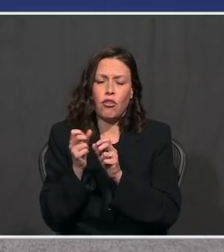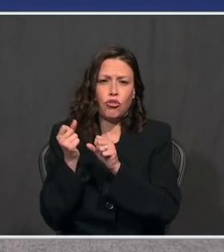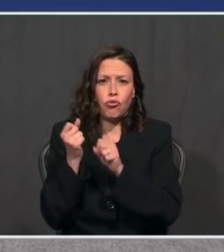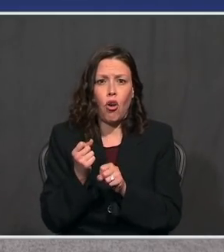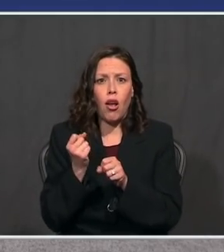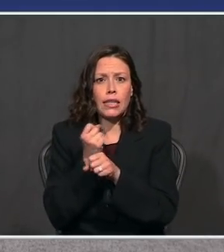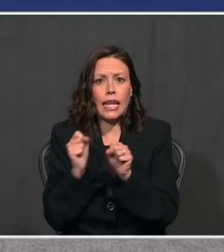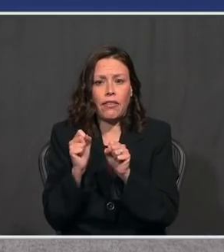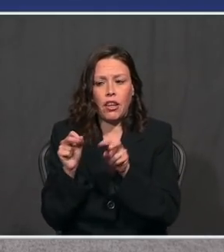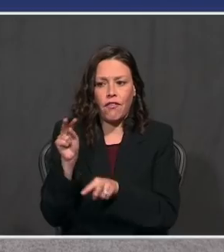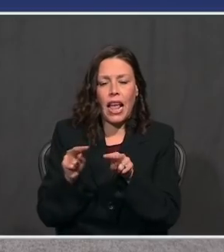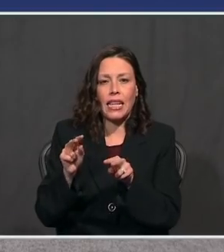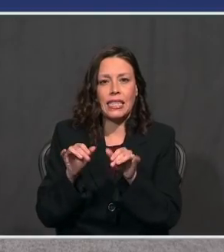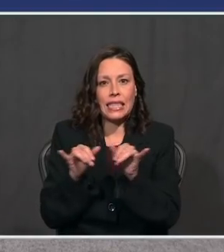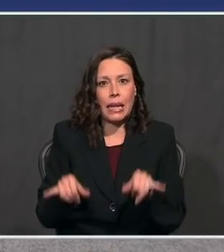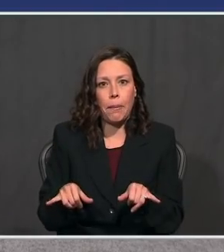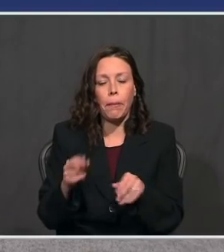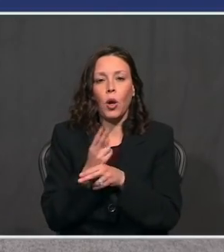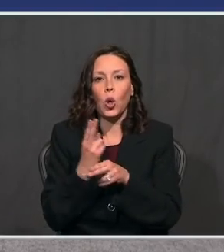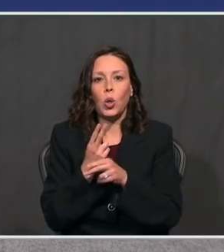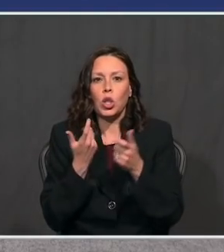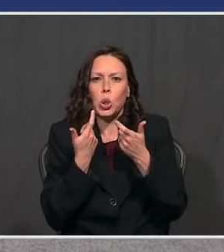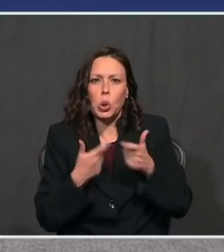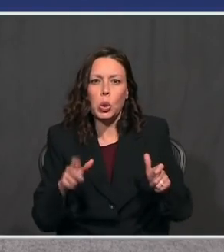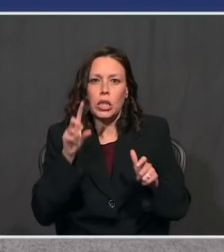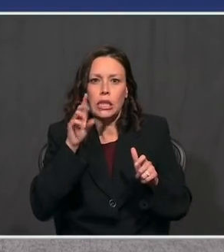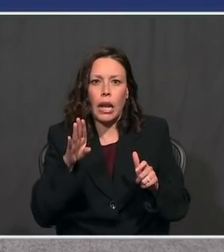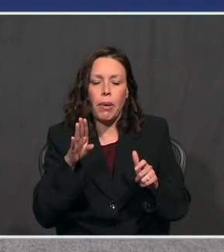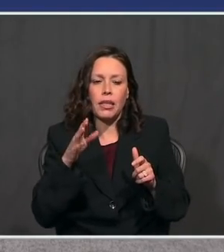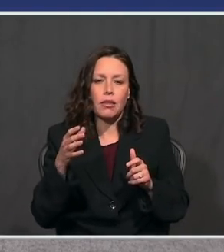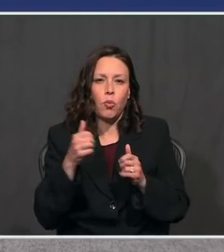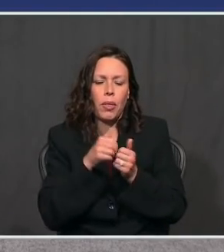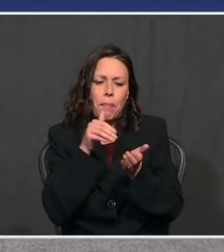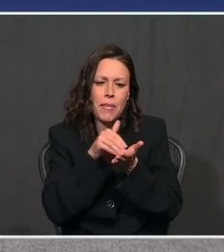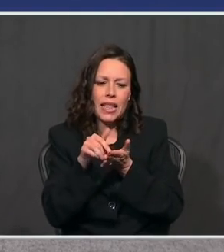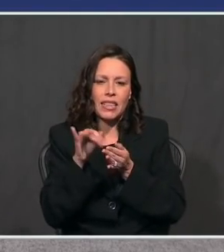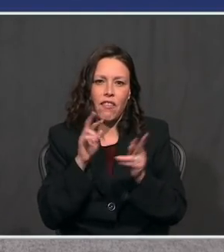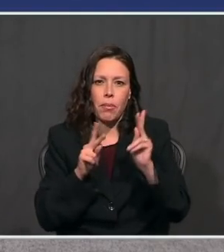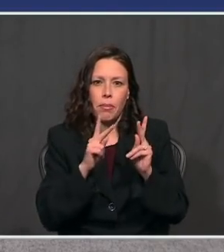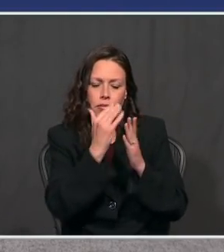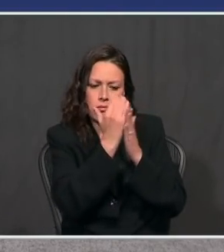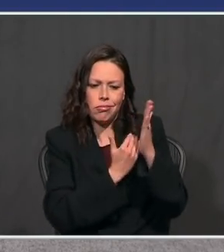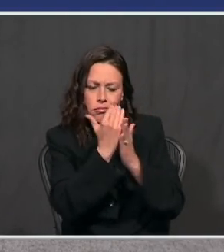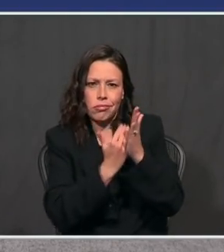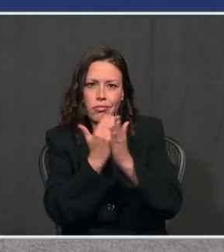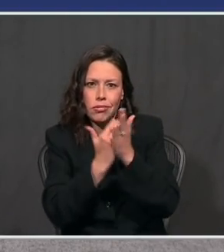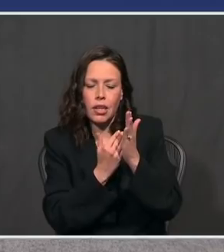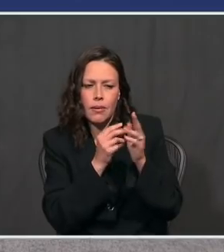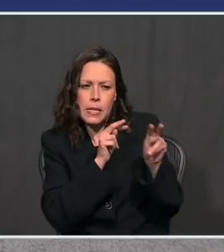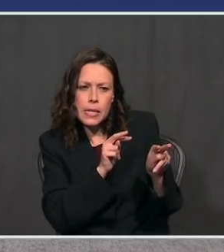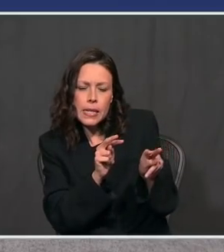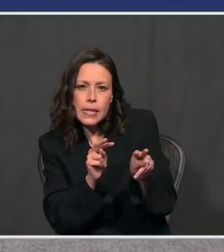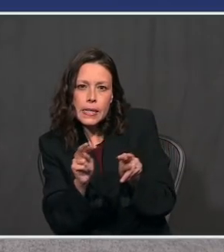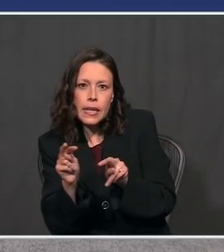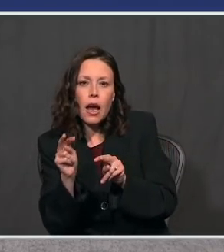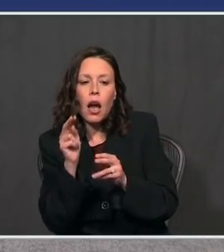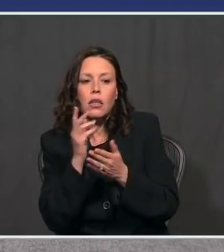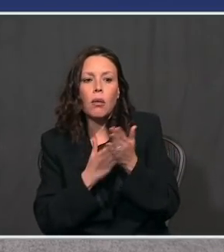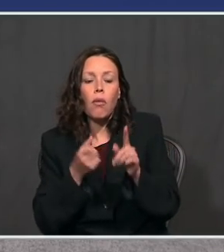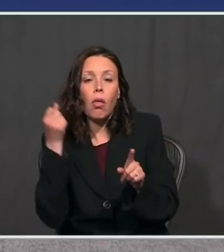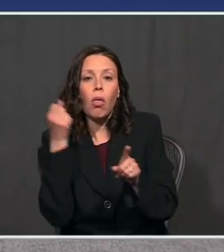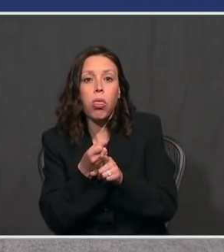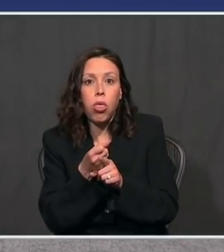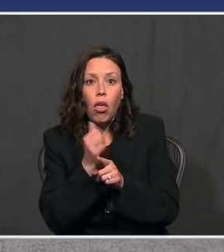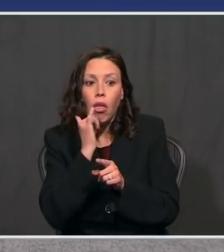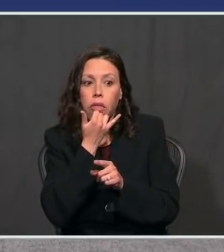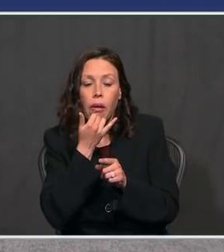safety surveillance system, which uses large databases covering hundreds of millions of lives, to be able to look at specific adverse events to make